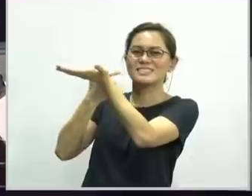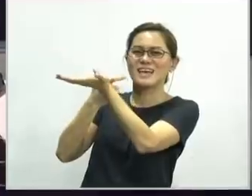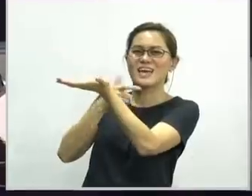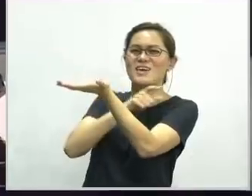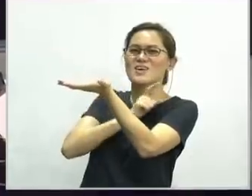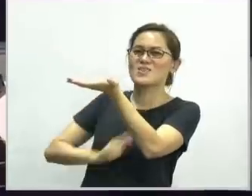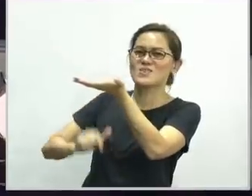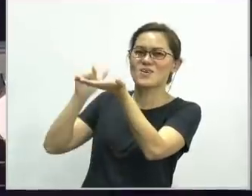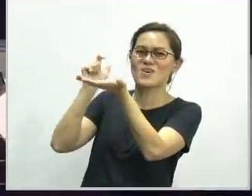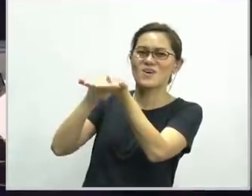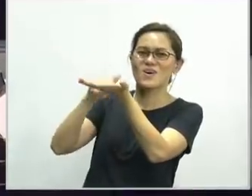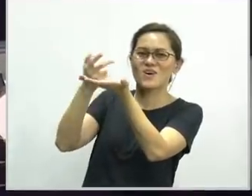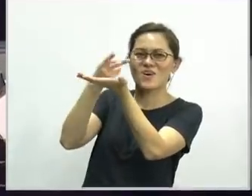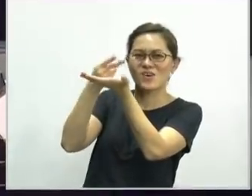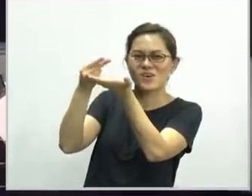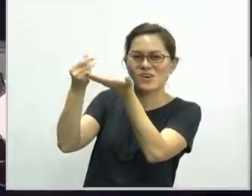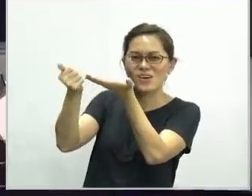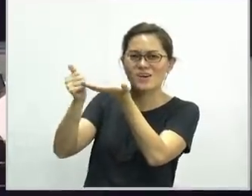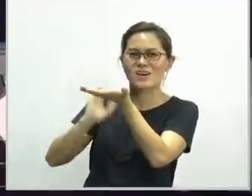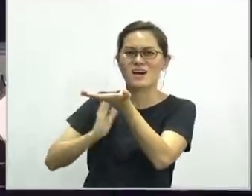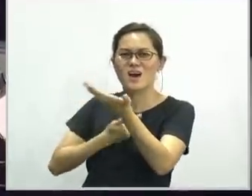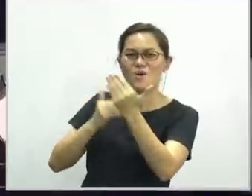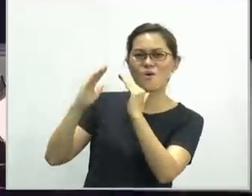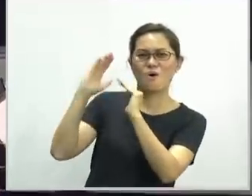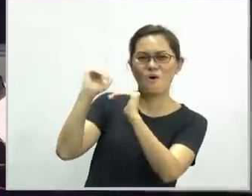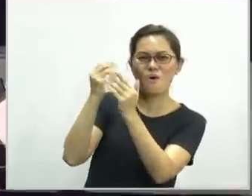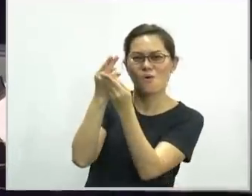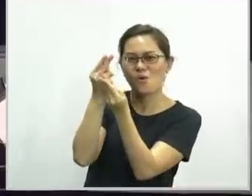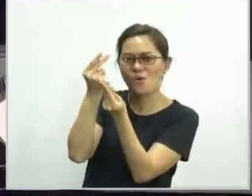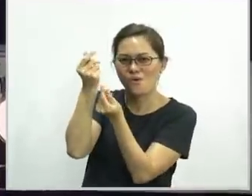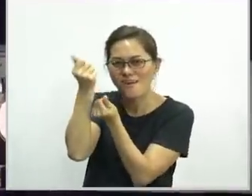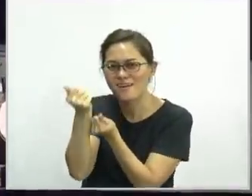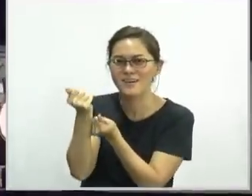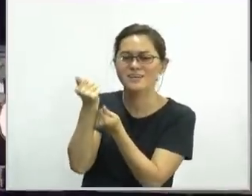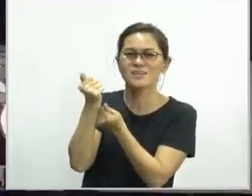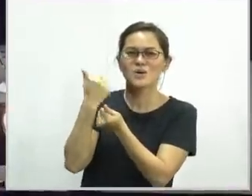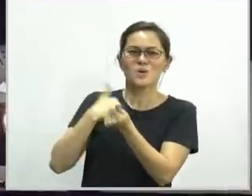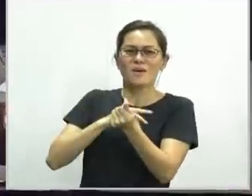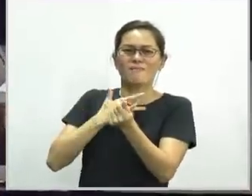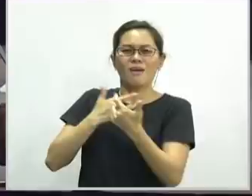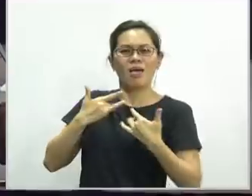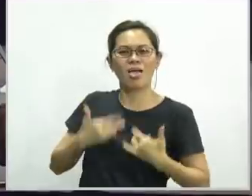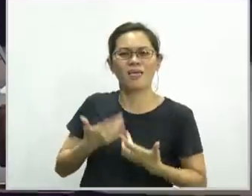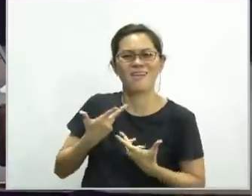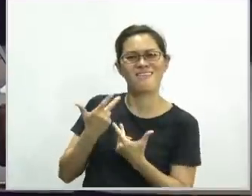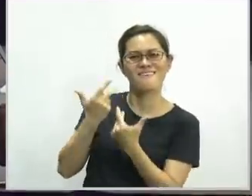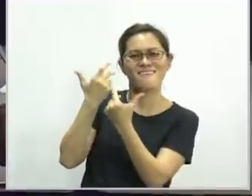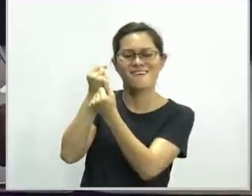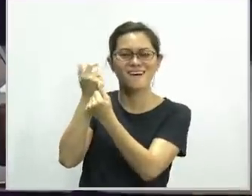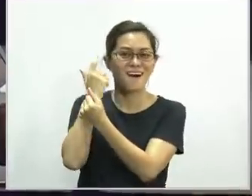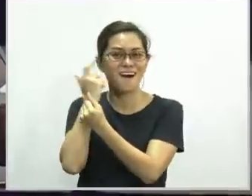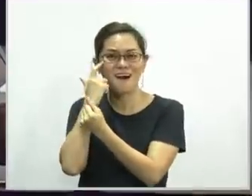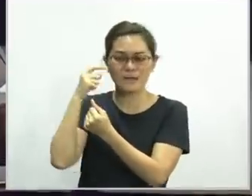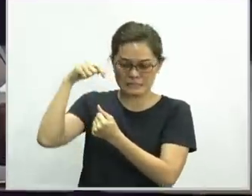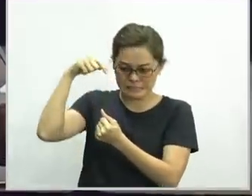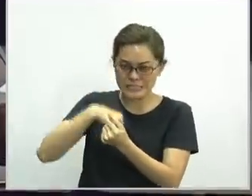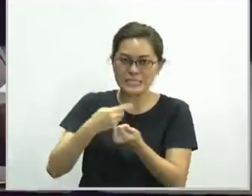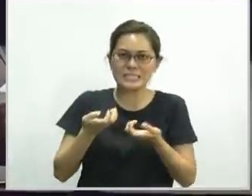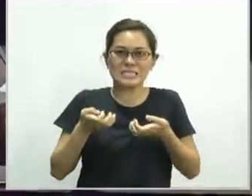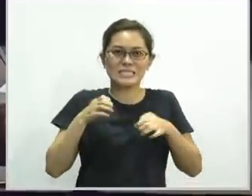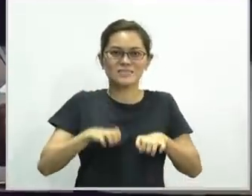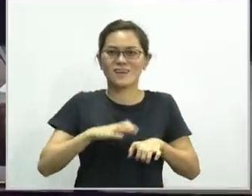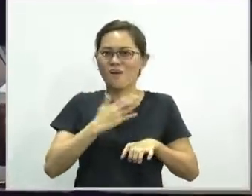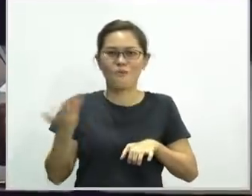Lord, yes. Heal my heart. Heal our hopes yes. that are completely hopeless. Yes. And I think this is what this event is all